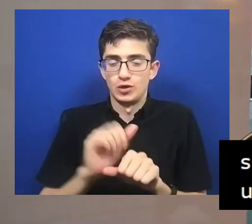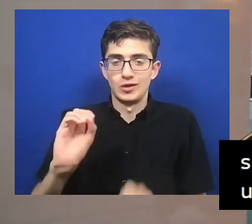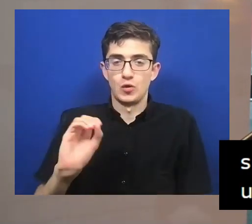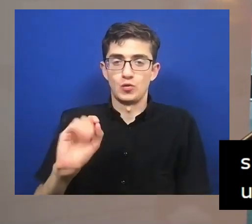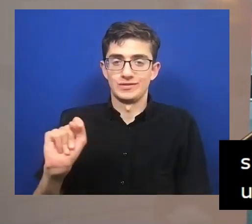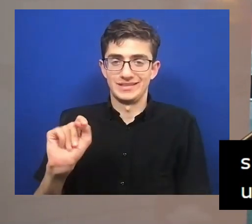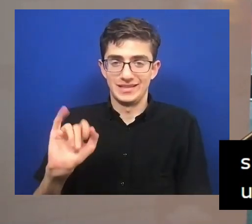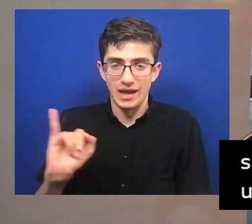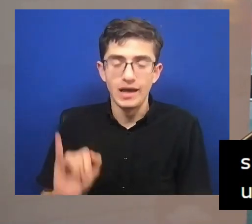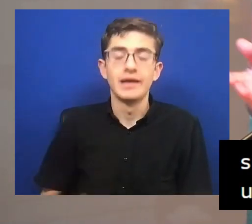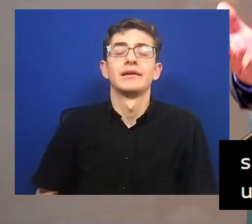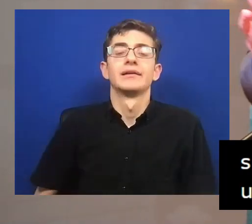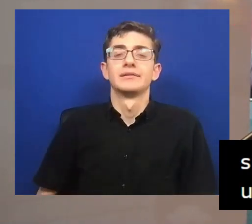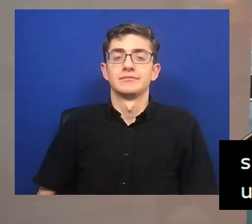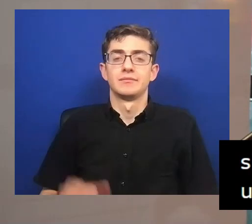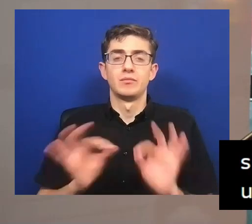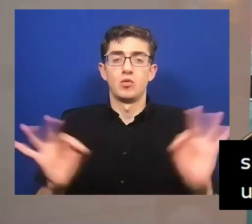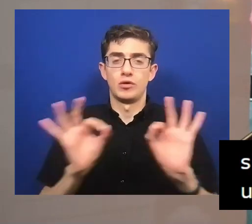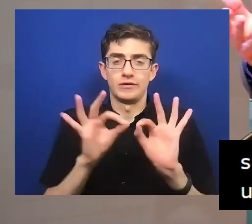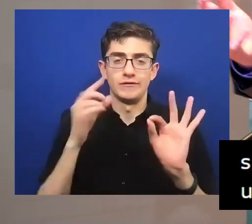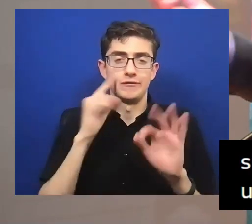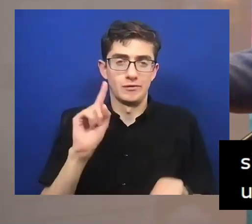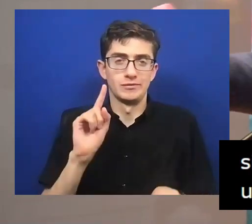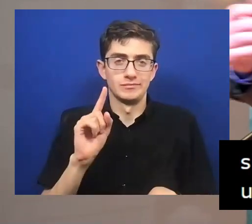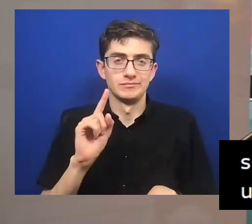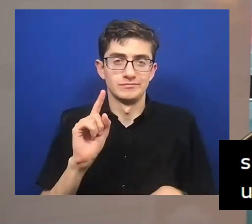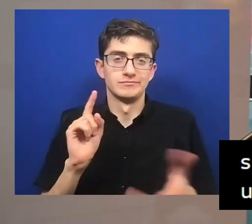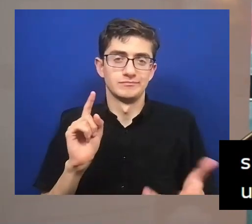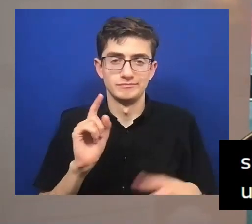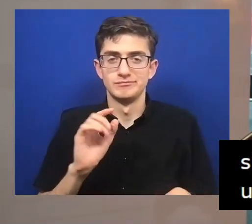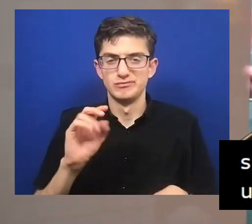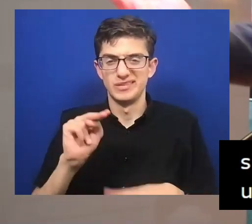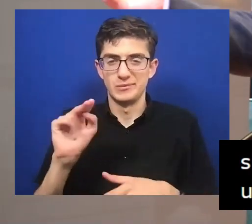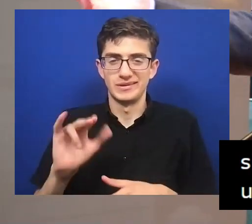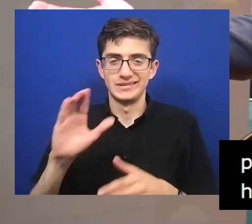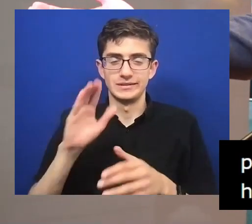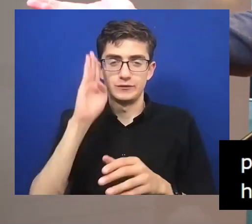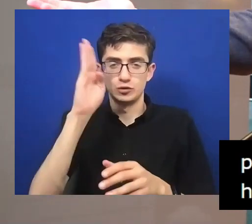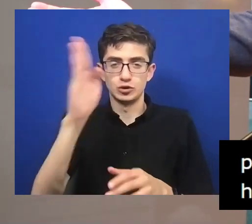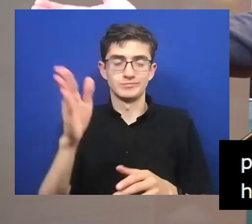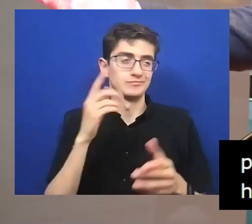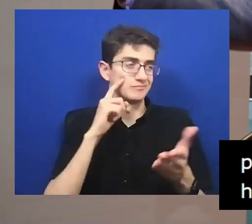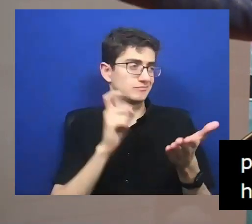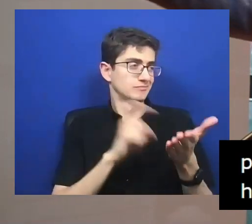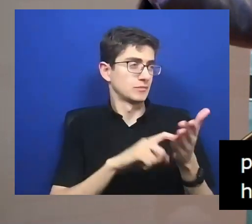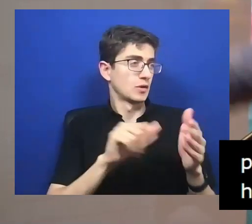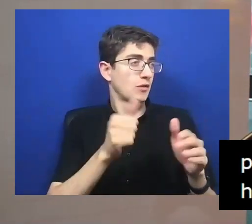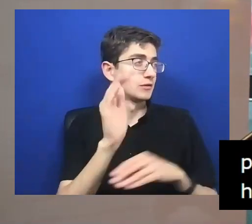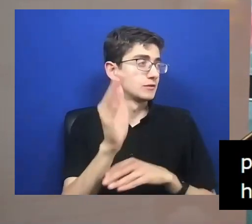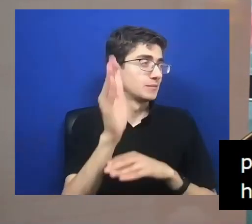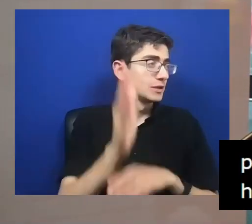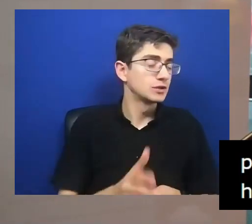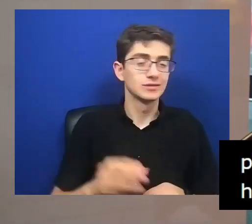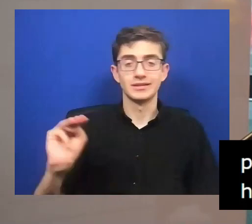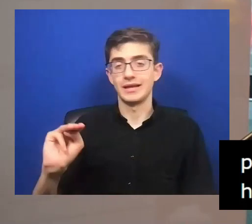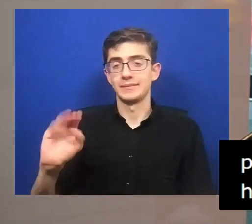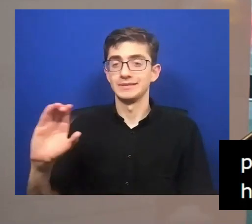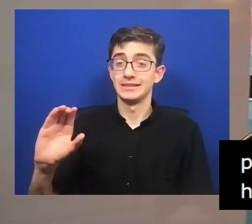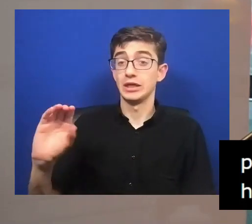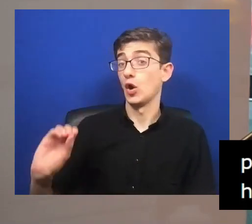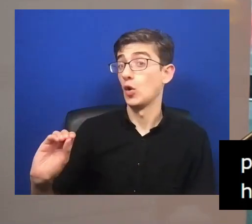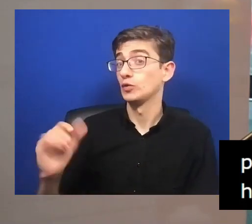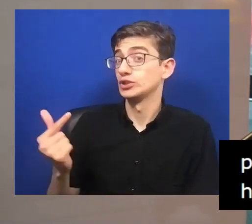and future. Also want to acknowledge and say hello to my fellow speakers, and of course, our Master of Ceremonies and the OG himself, Mr. Clayton